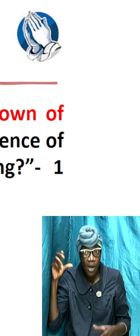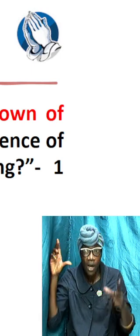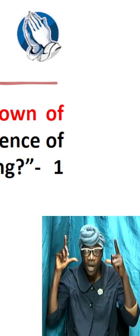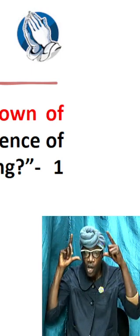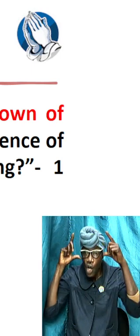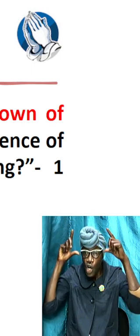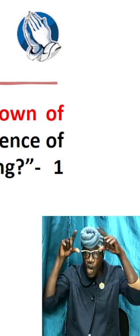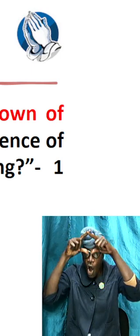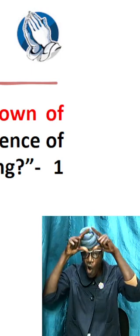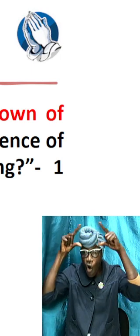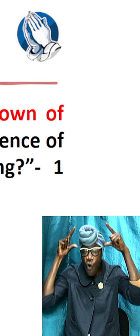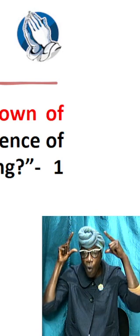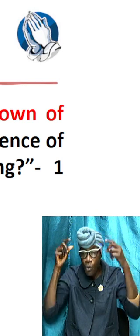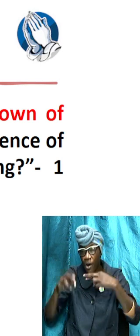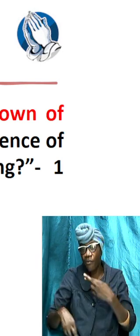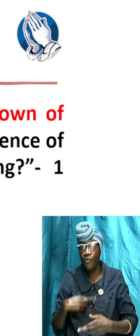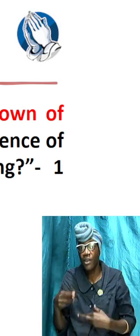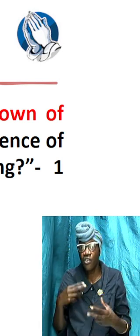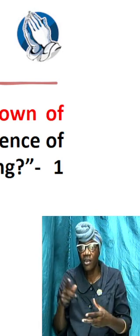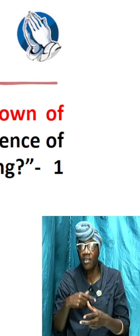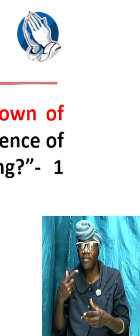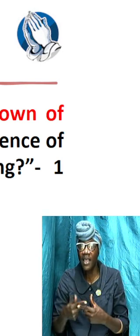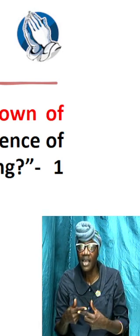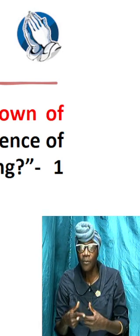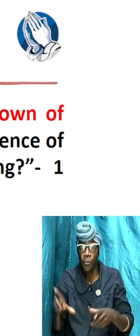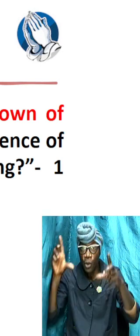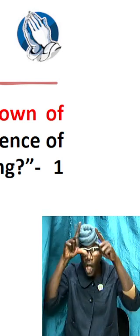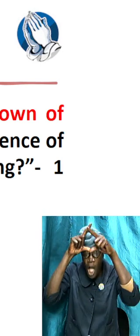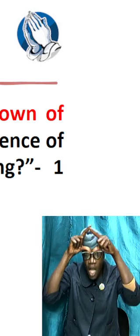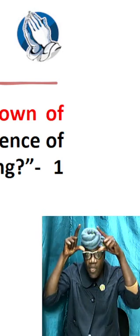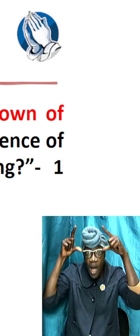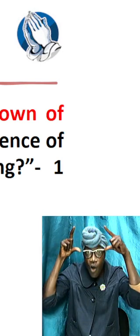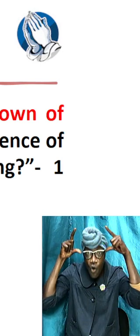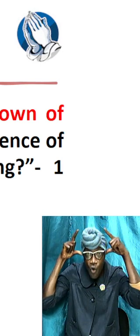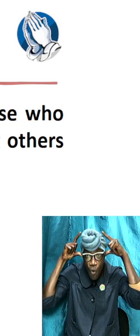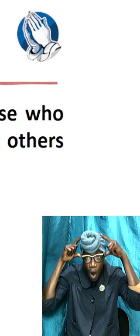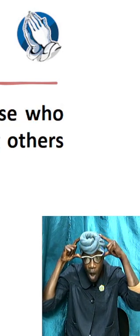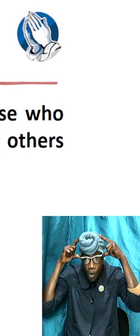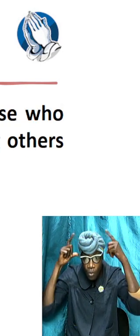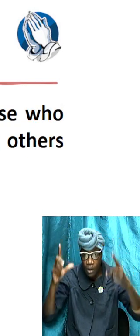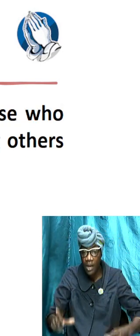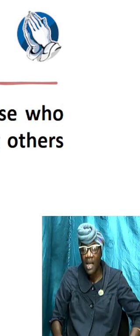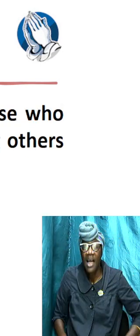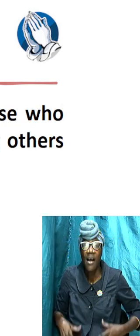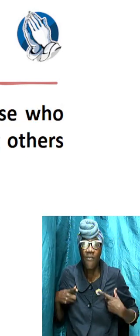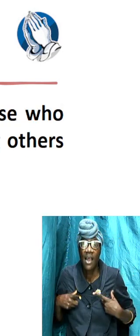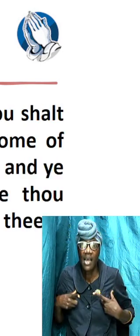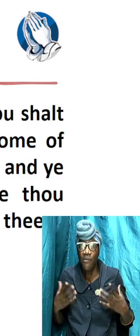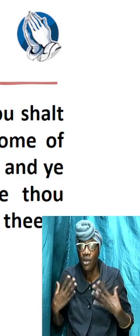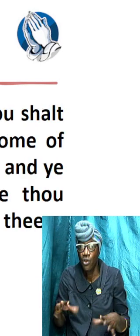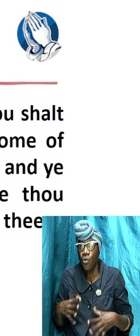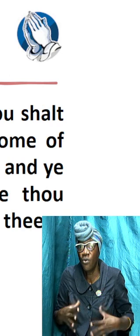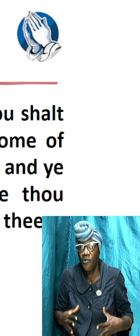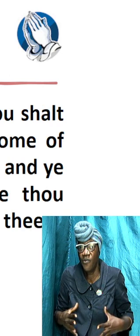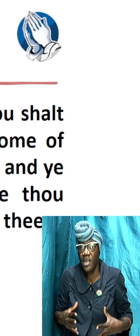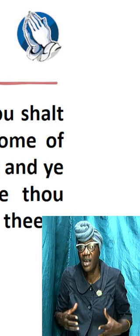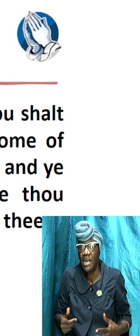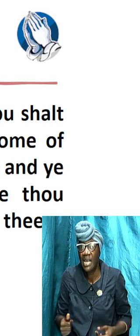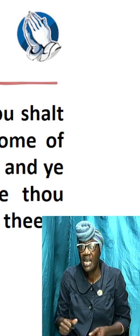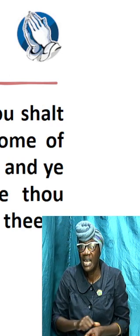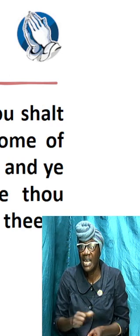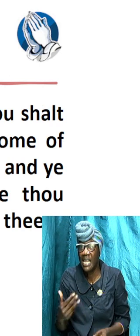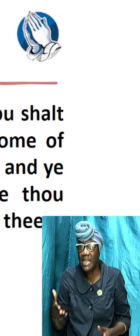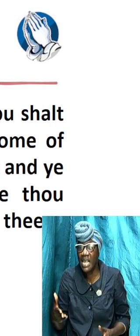of rejoicing. Then we have the crown of life. It says, fear none of these things which shall suffer. Behold, the devil